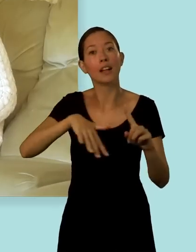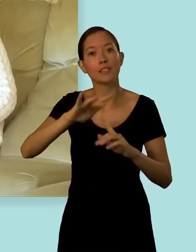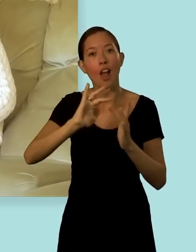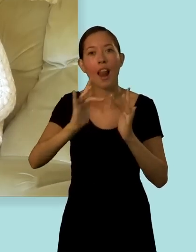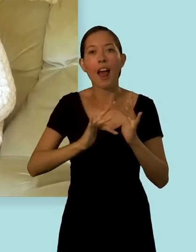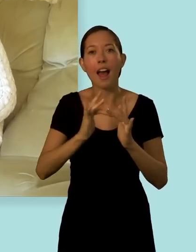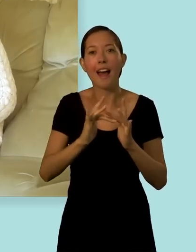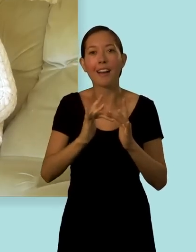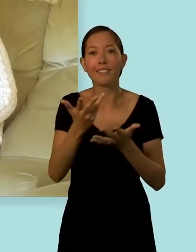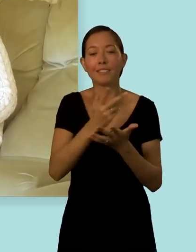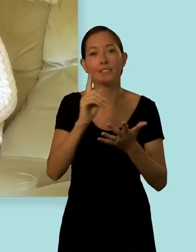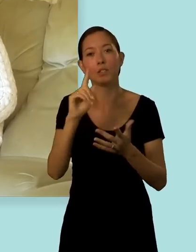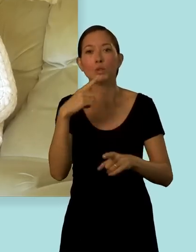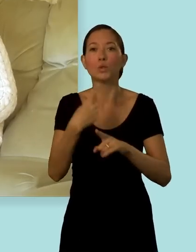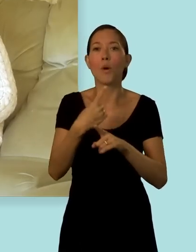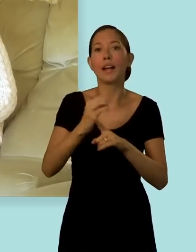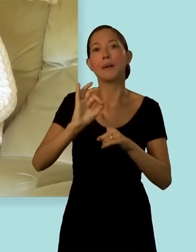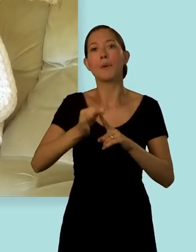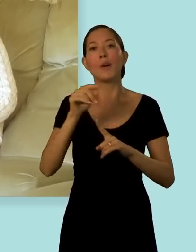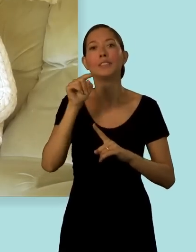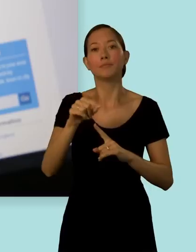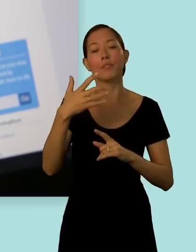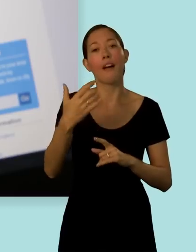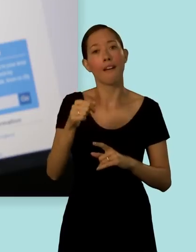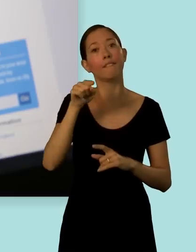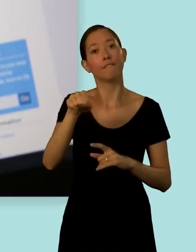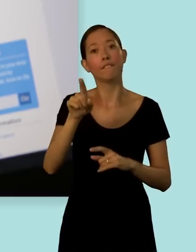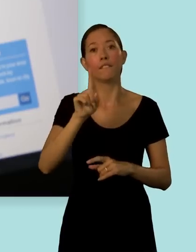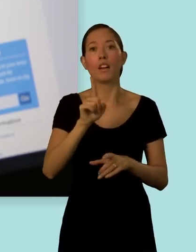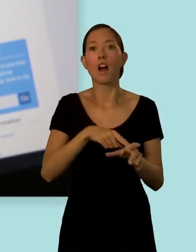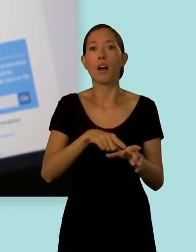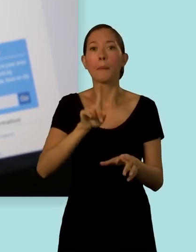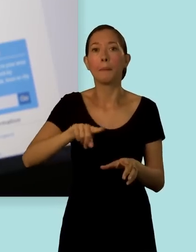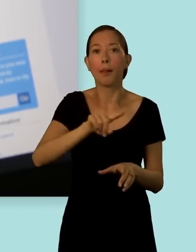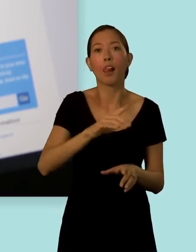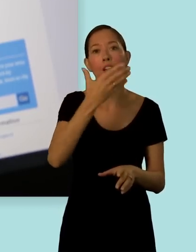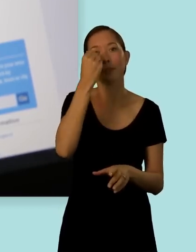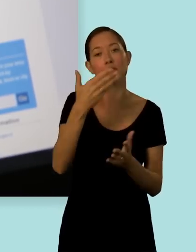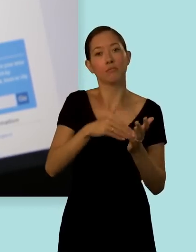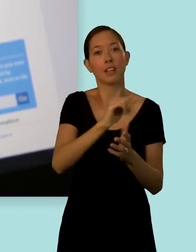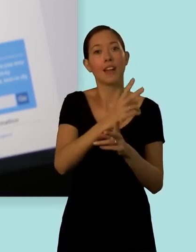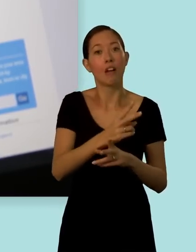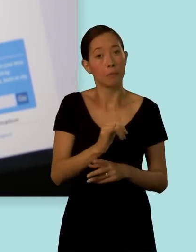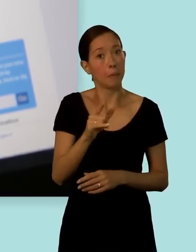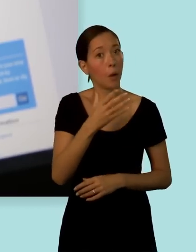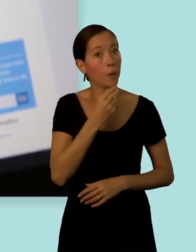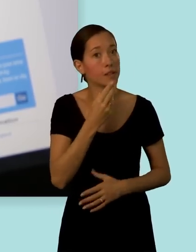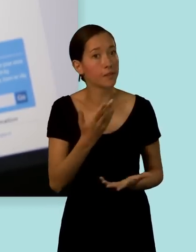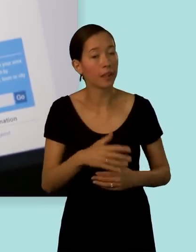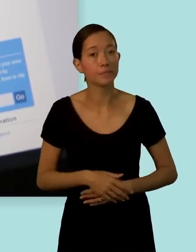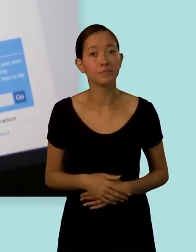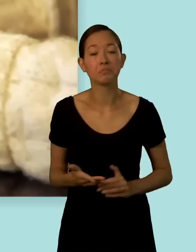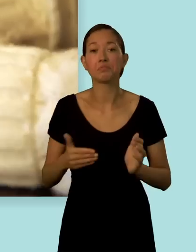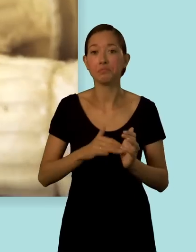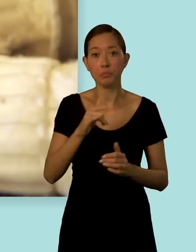circumstances. Alzheimer's Society online discussion, Talking Point, includes a section for younger people with dementia and their carers, which might